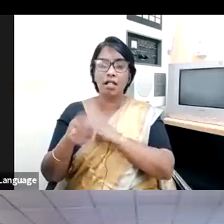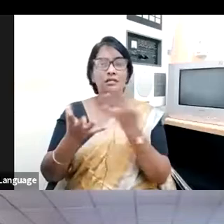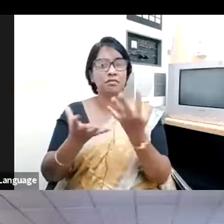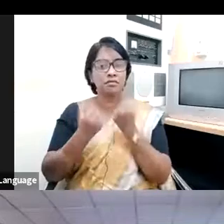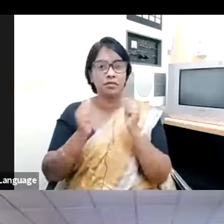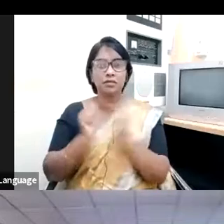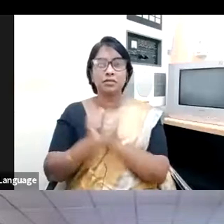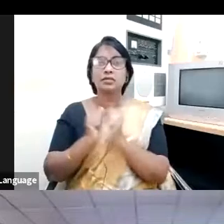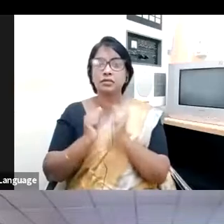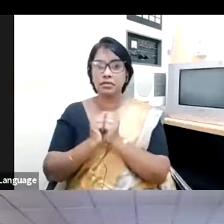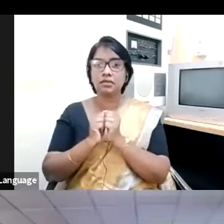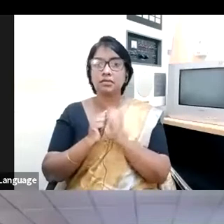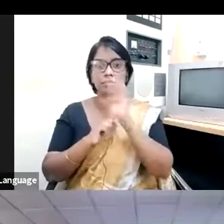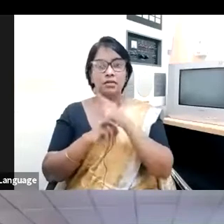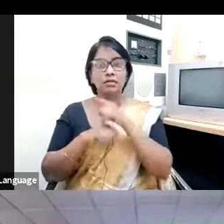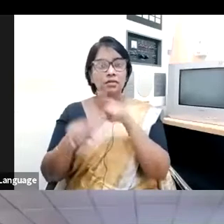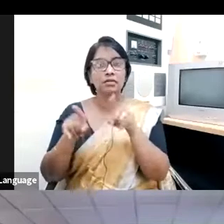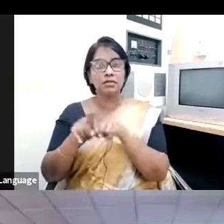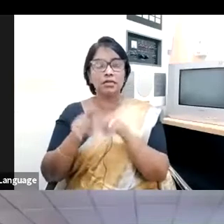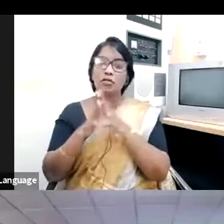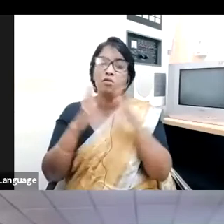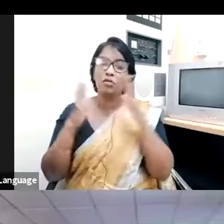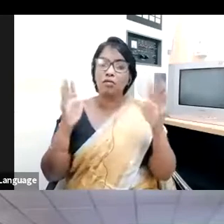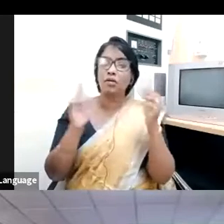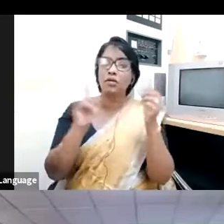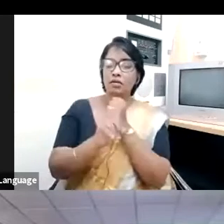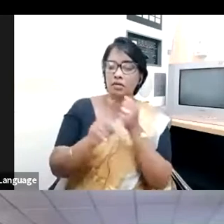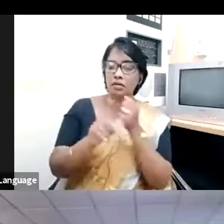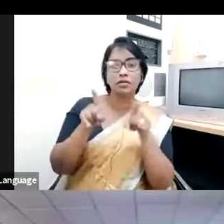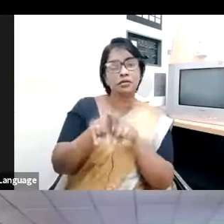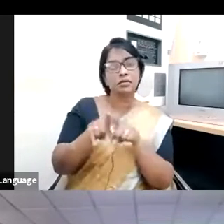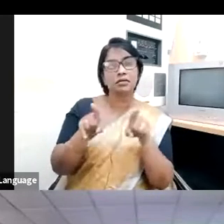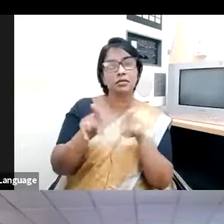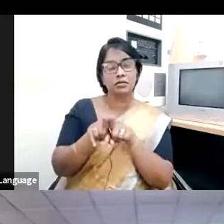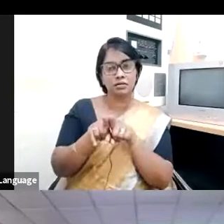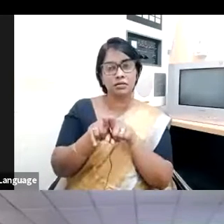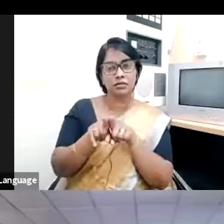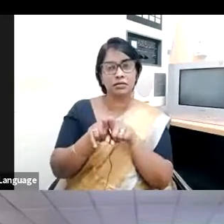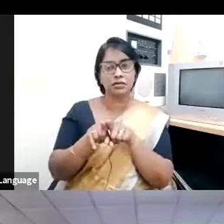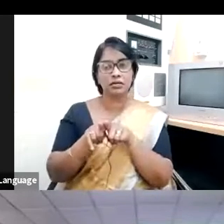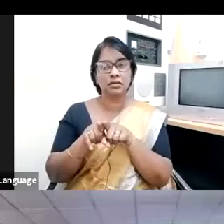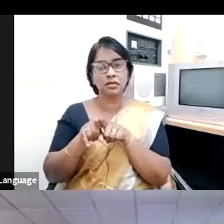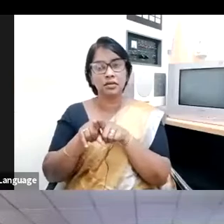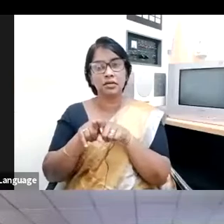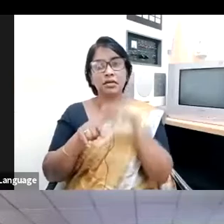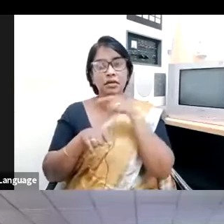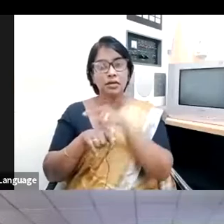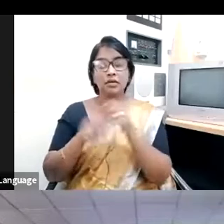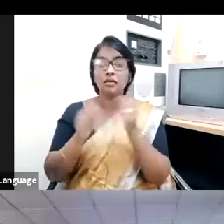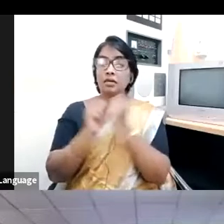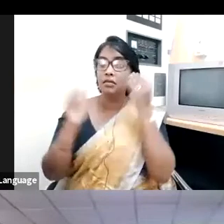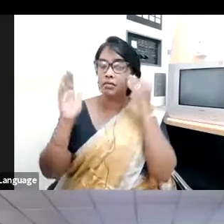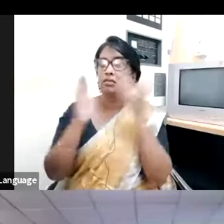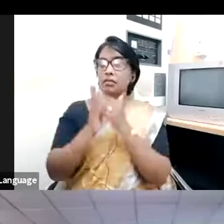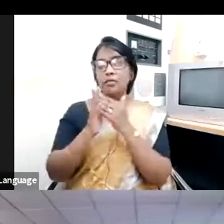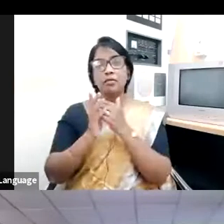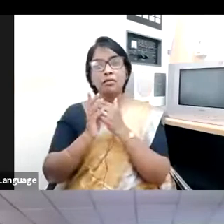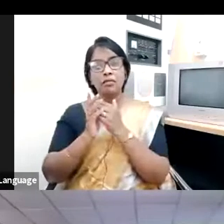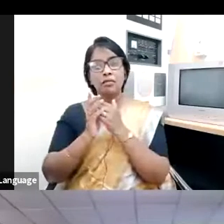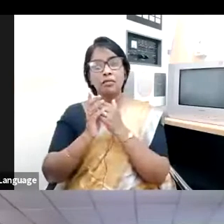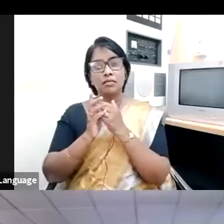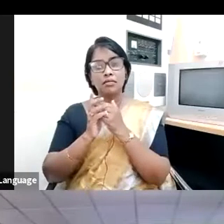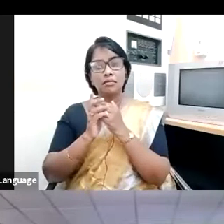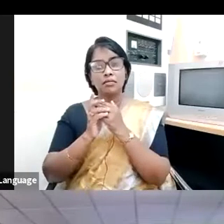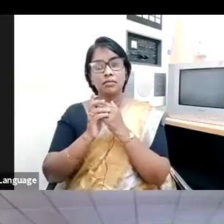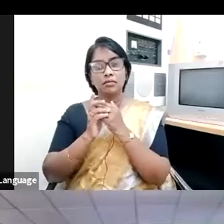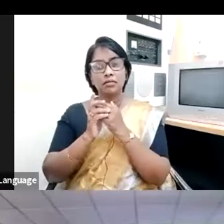bank accounts, I'm telling you the money that you have in those bank accounts will not be worth an ounce, because they'll